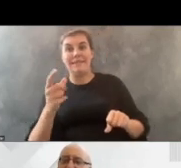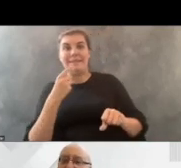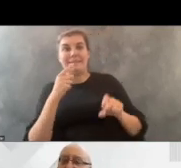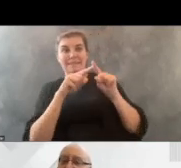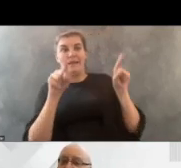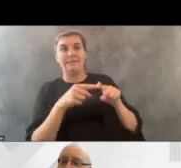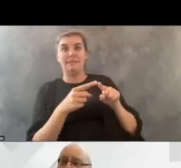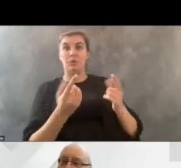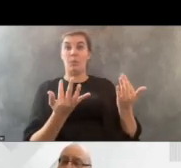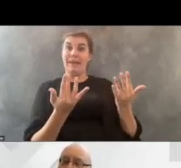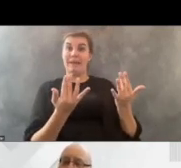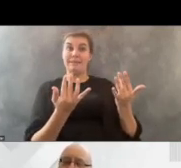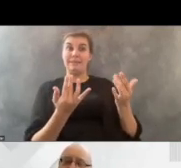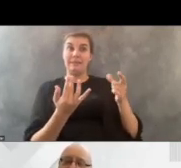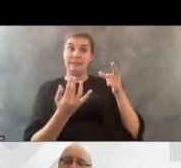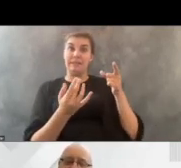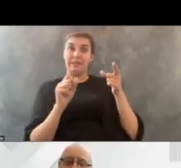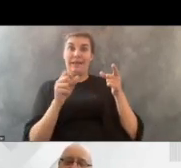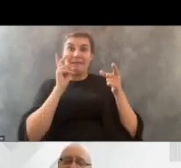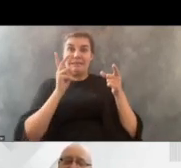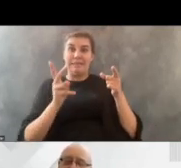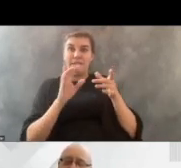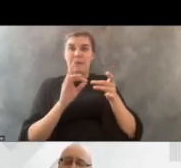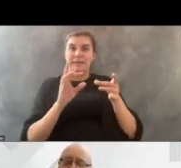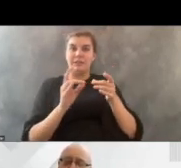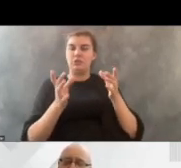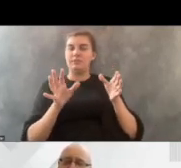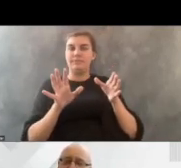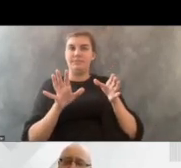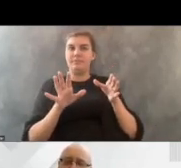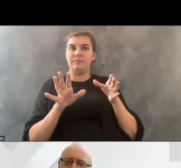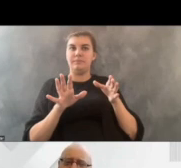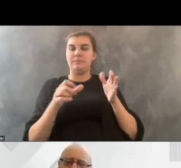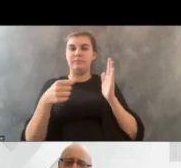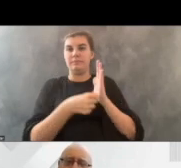not a requirement.